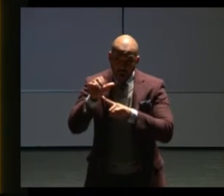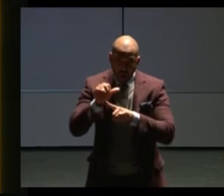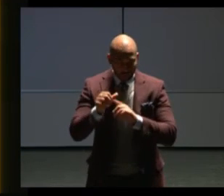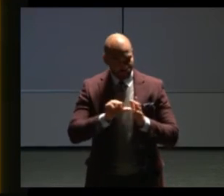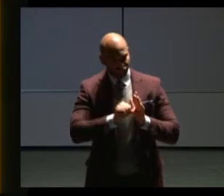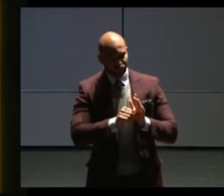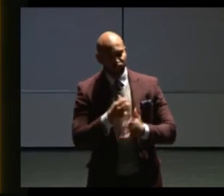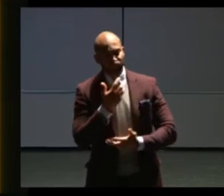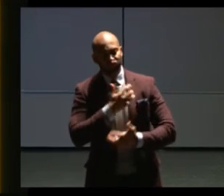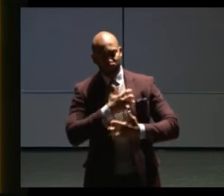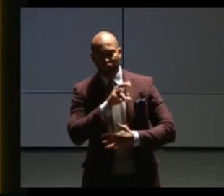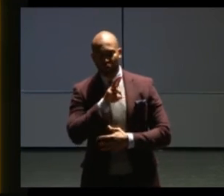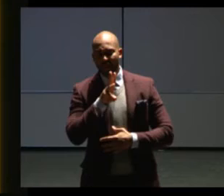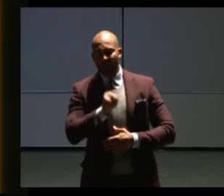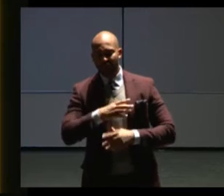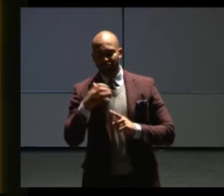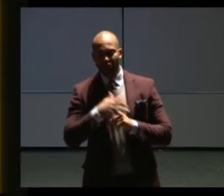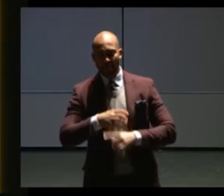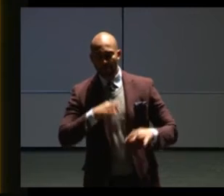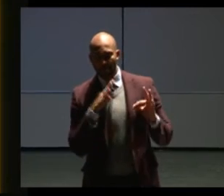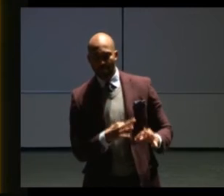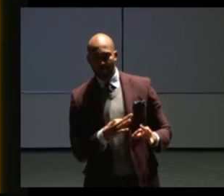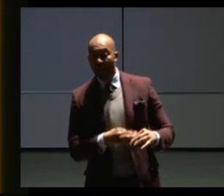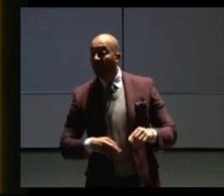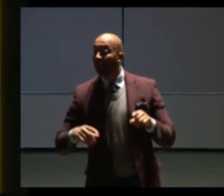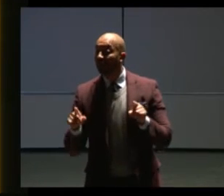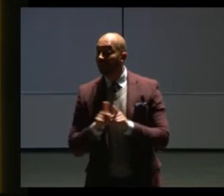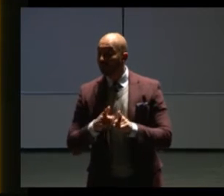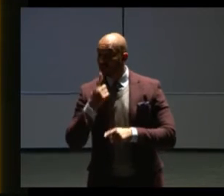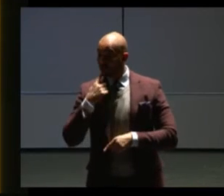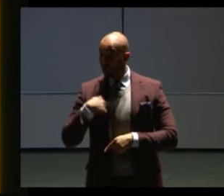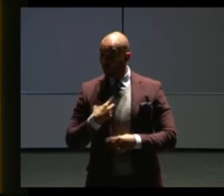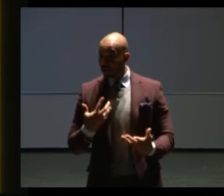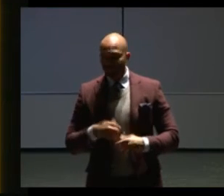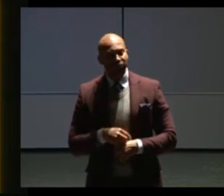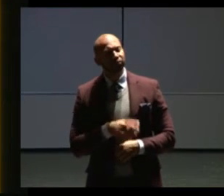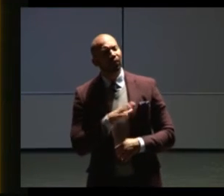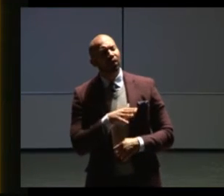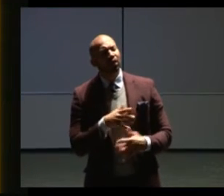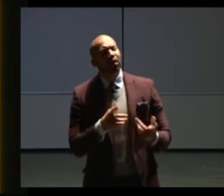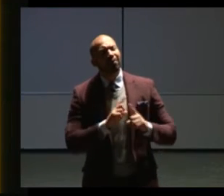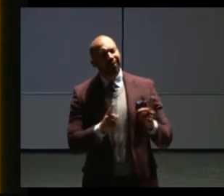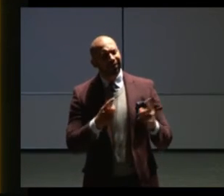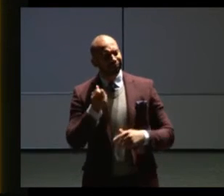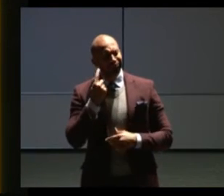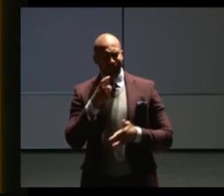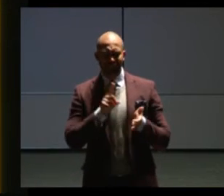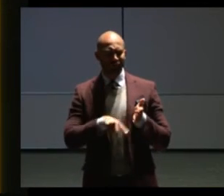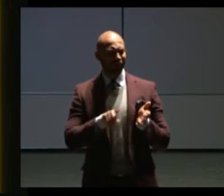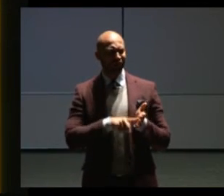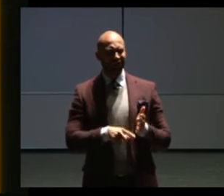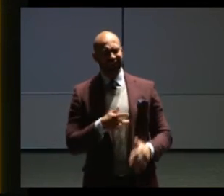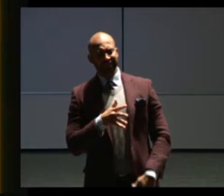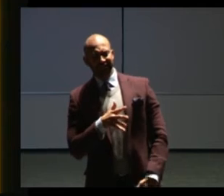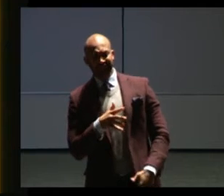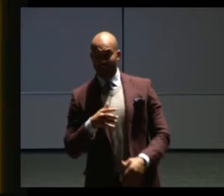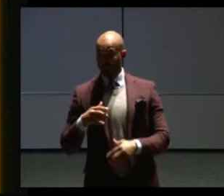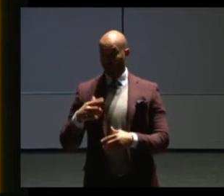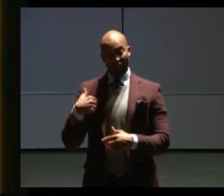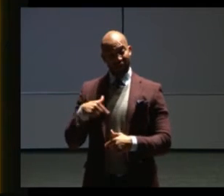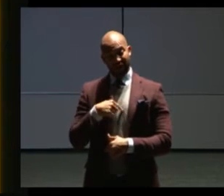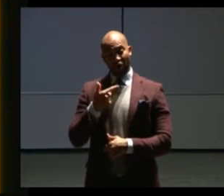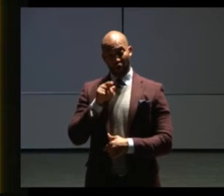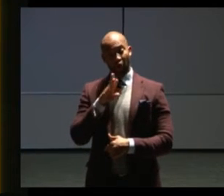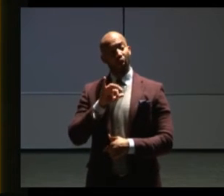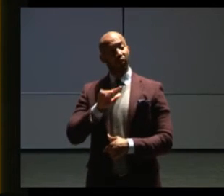see UWM is doing. And they went on to say, however, in the research front, as a global company, we can work